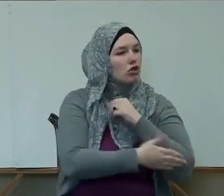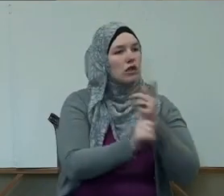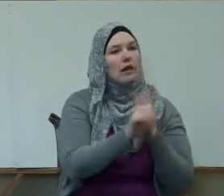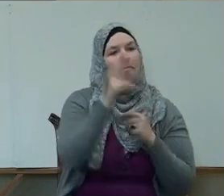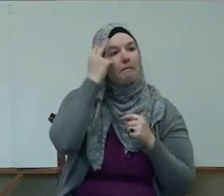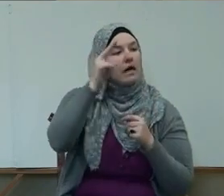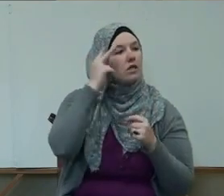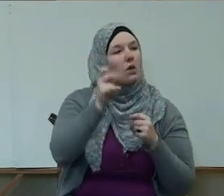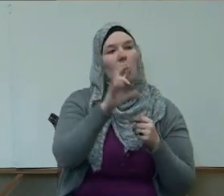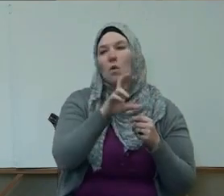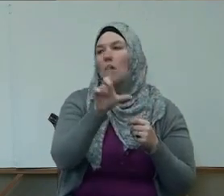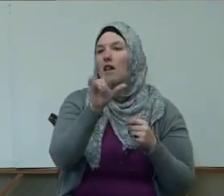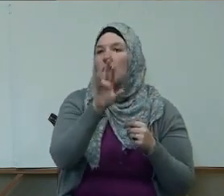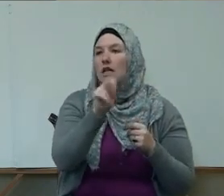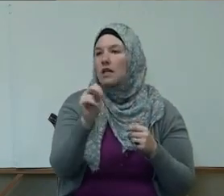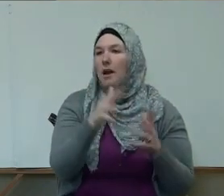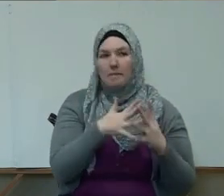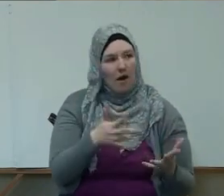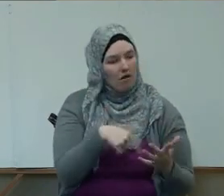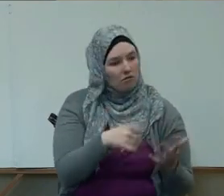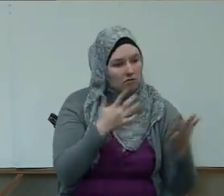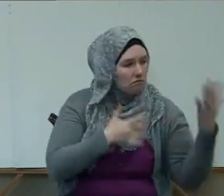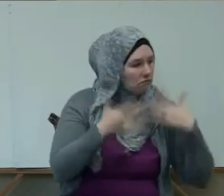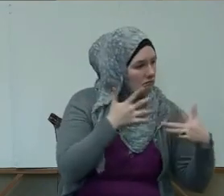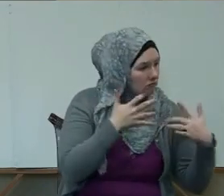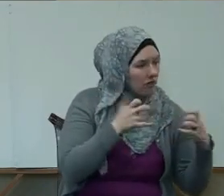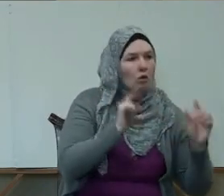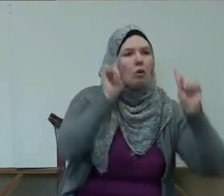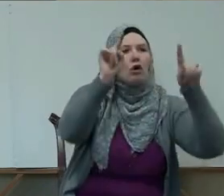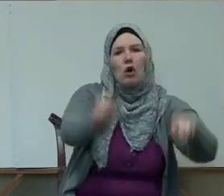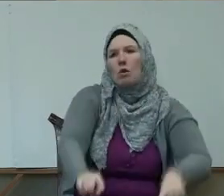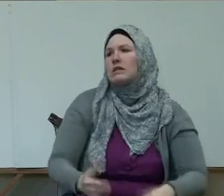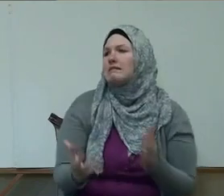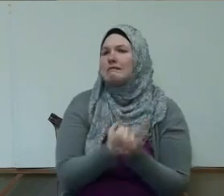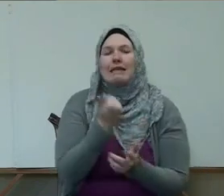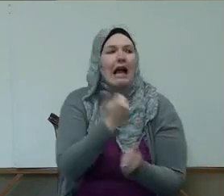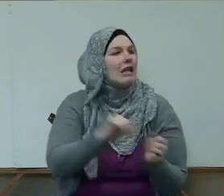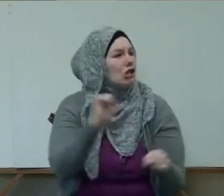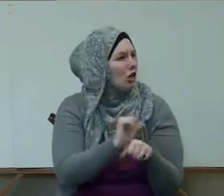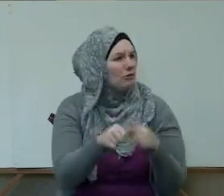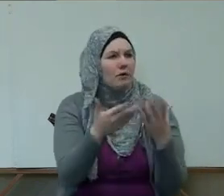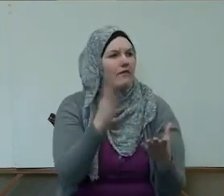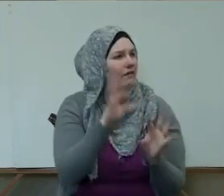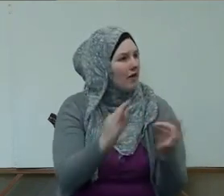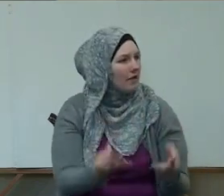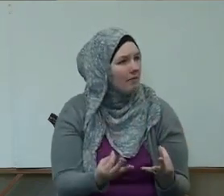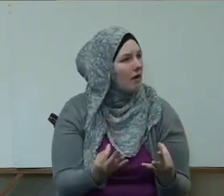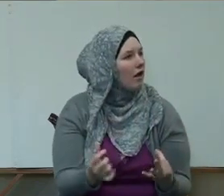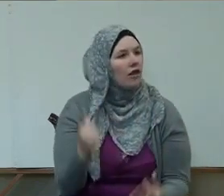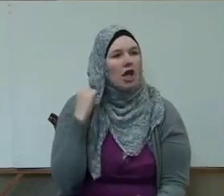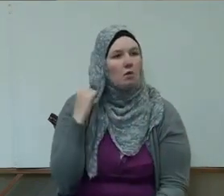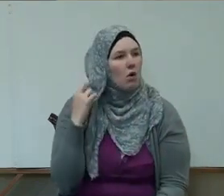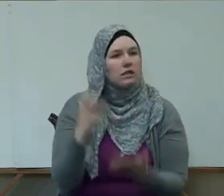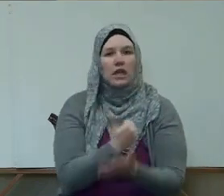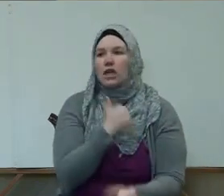and Latin America, they seek to come and pick any job to provide for their families. They are not gonna take a